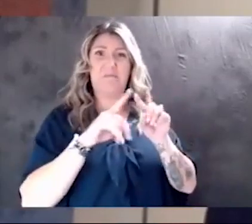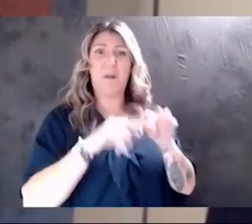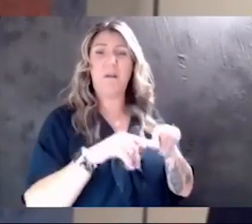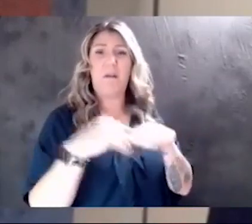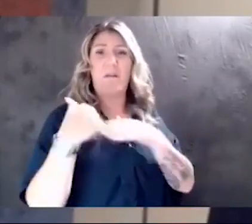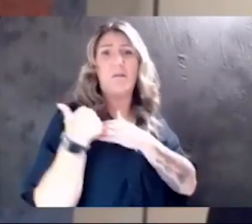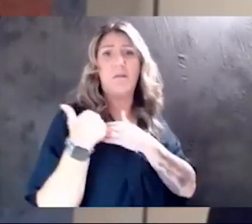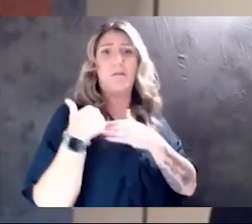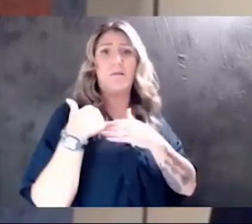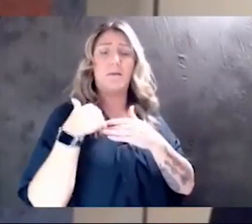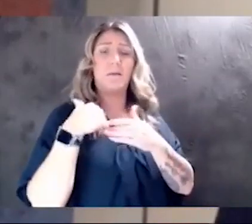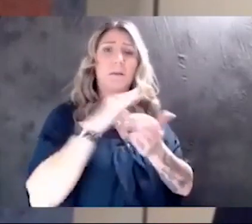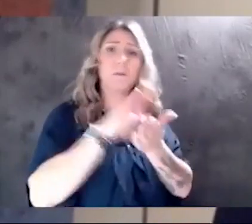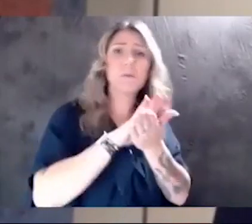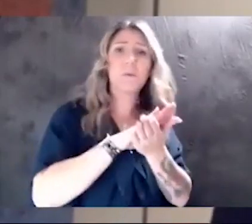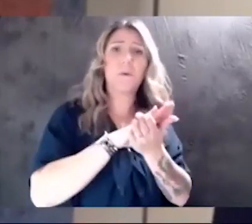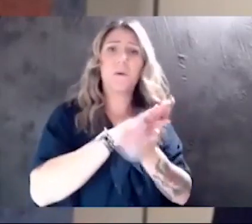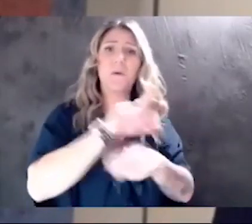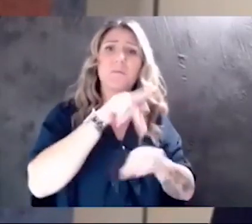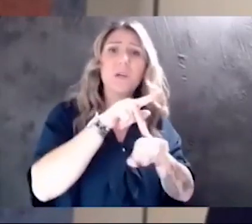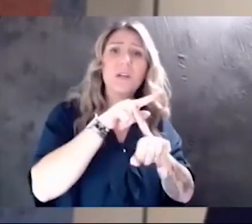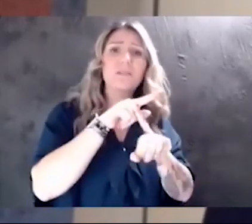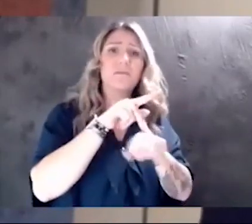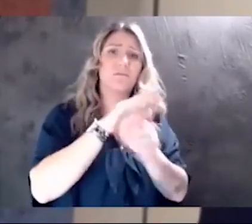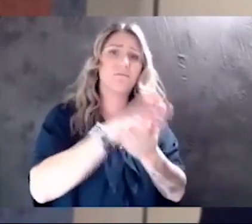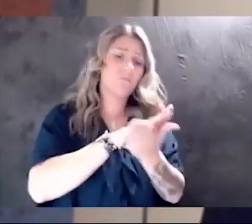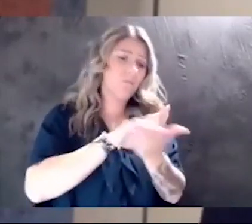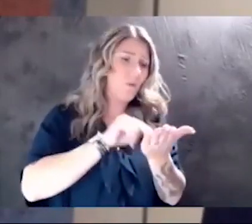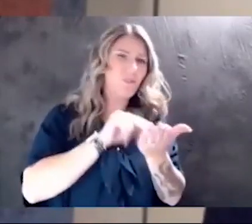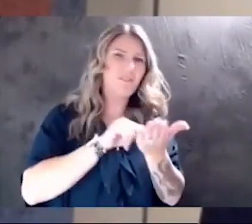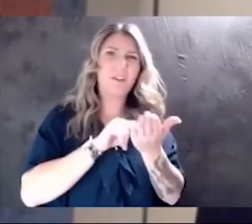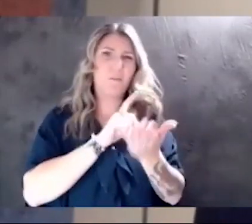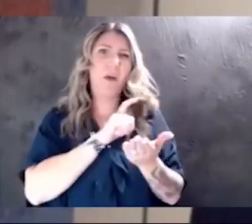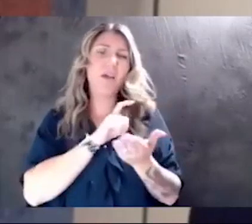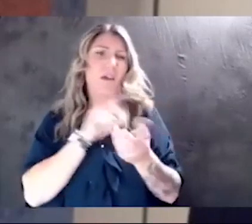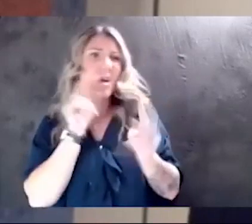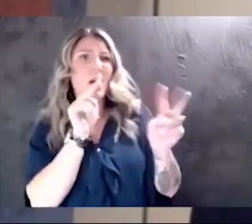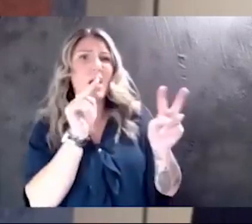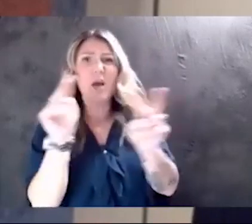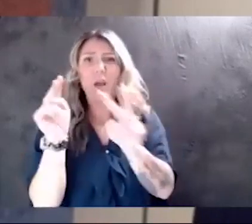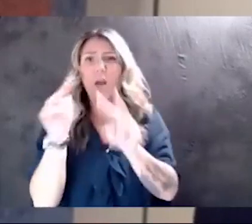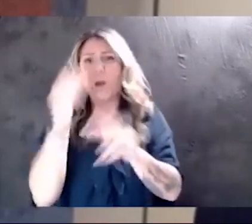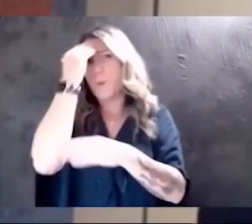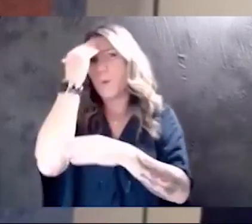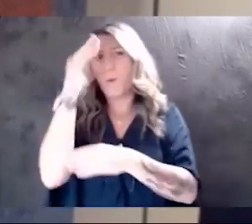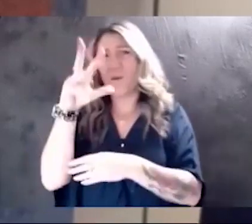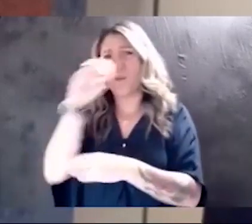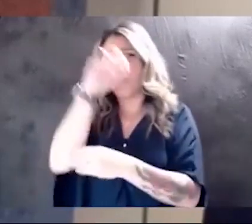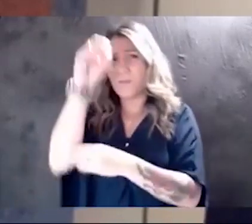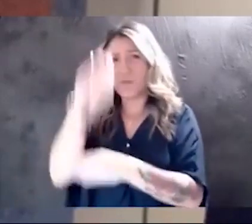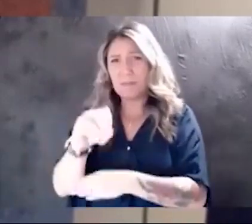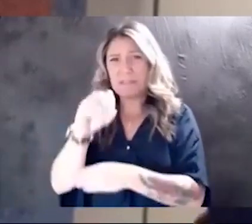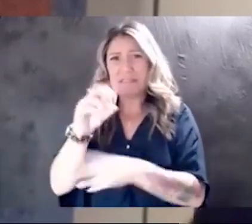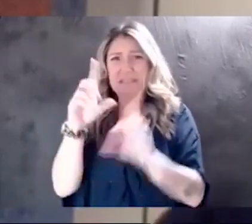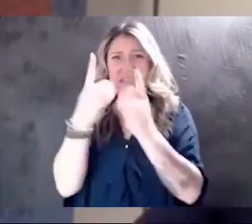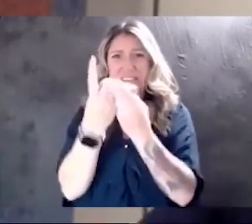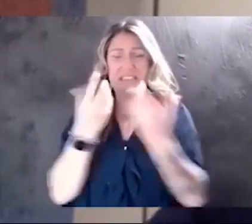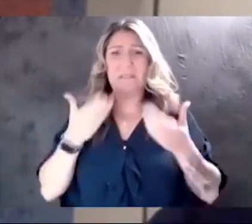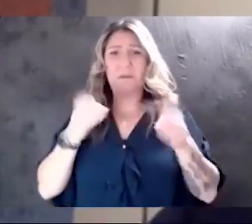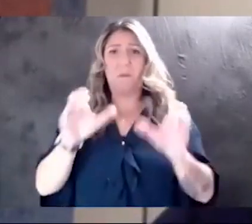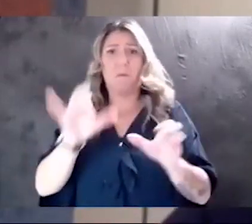principals and our school nurses and the people who have to police that in the building, knowing that 50% of our district does not want